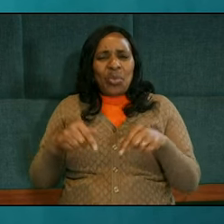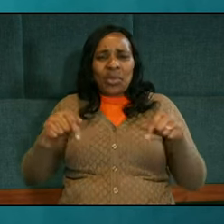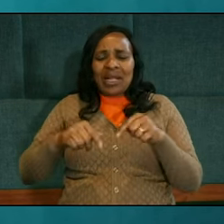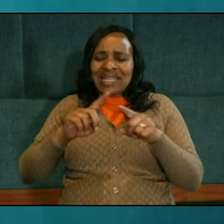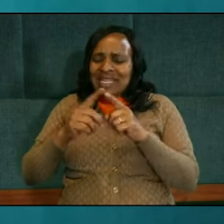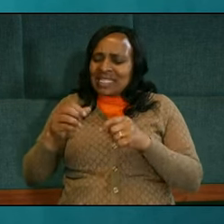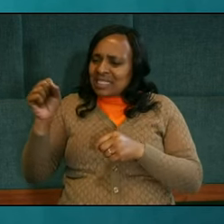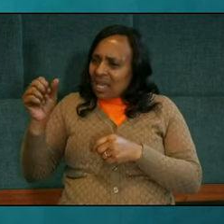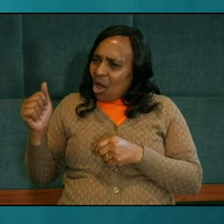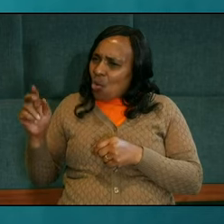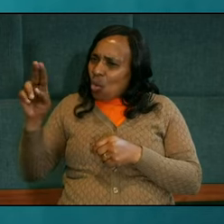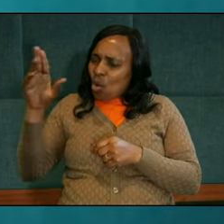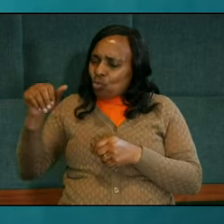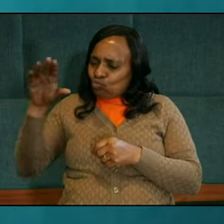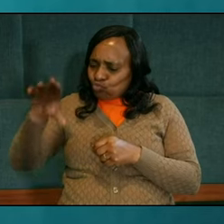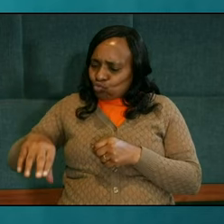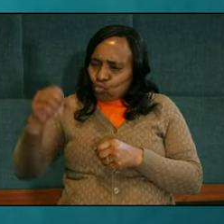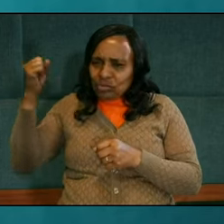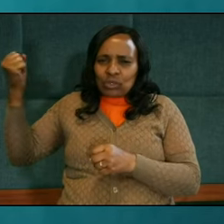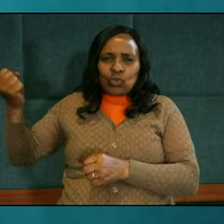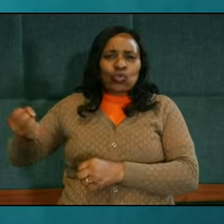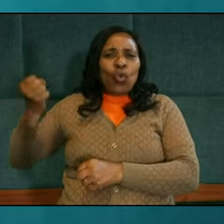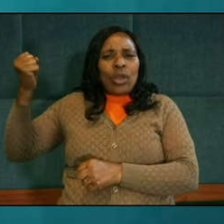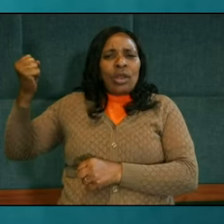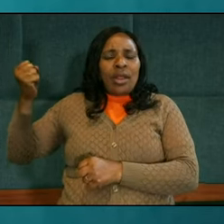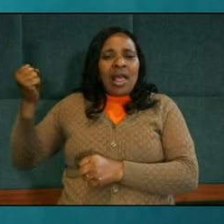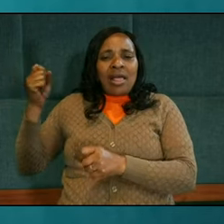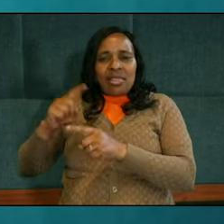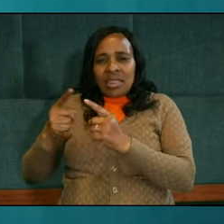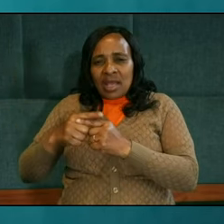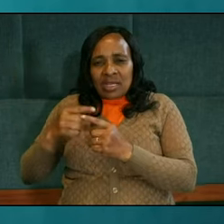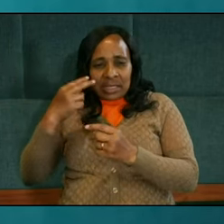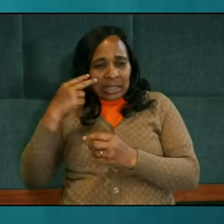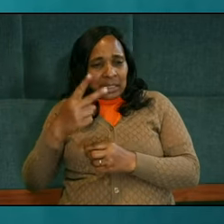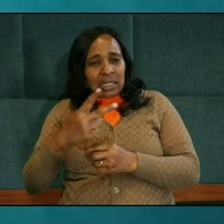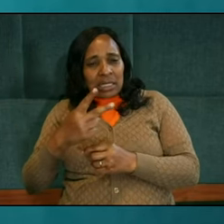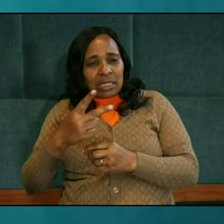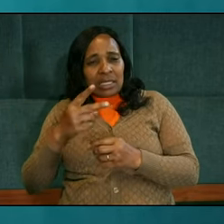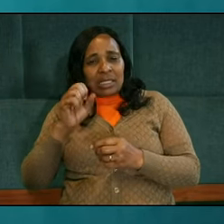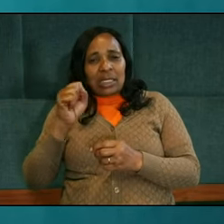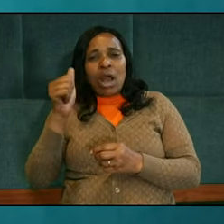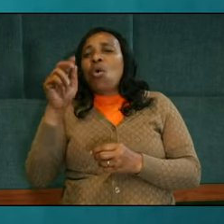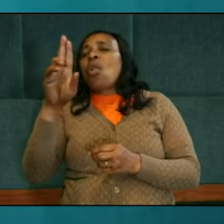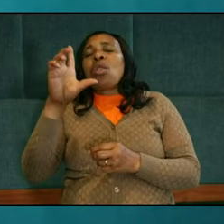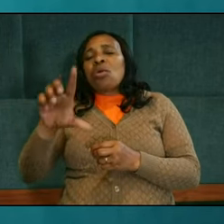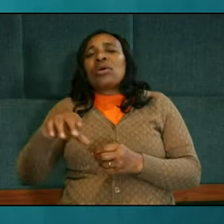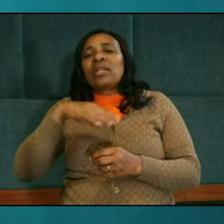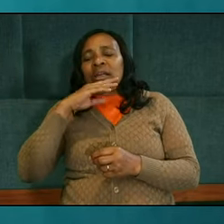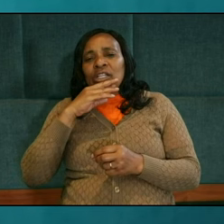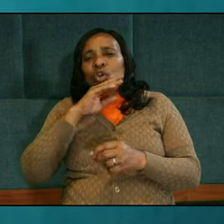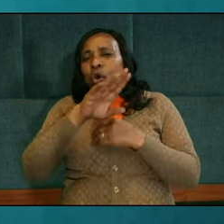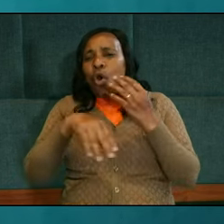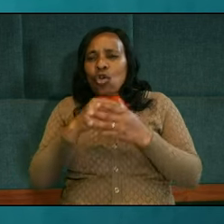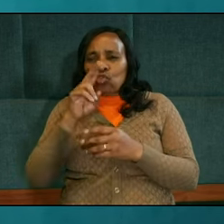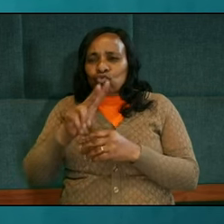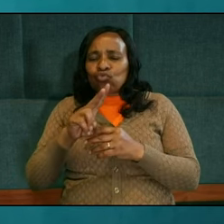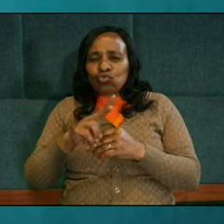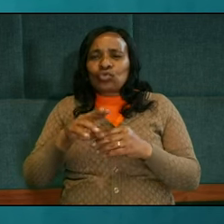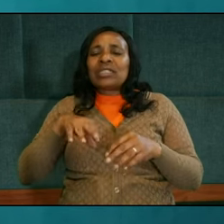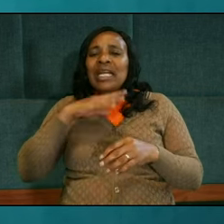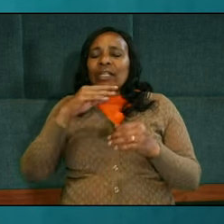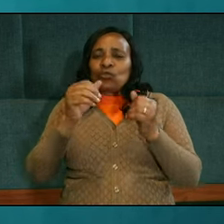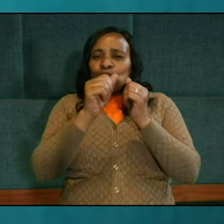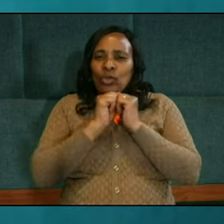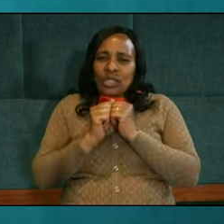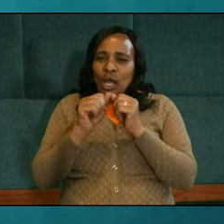sword and fell on it. When the armor bearer saw that Saul was dead, he too fell on his sword and died with